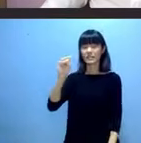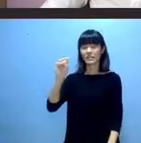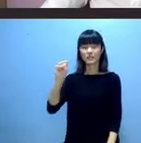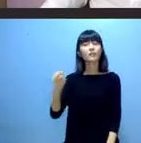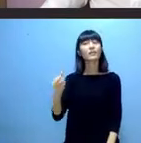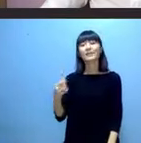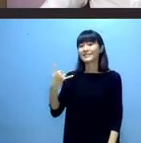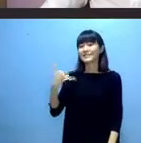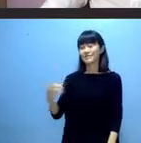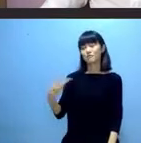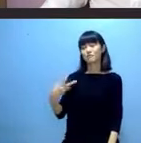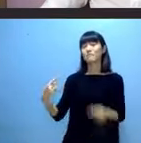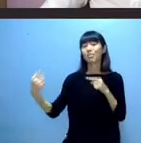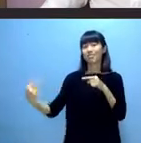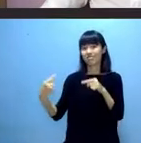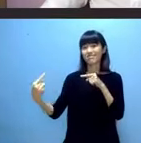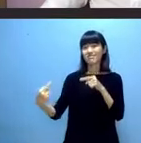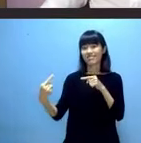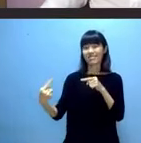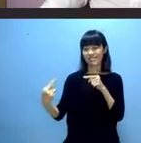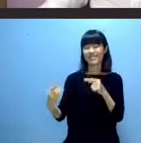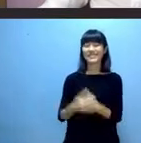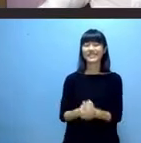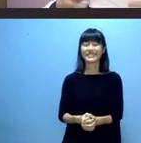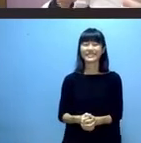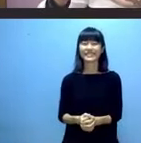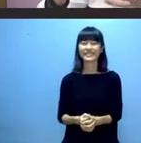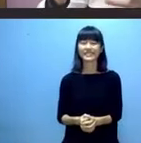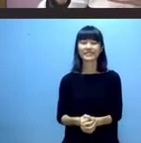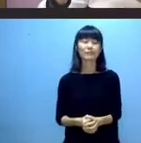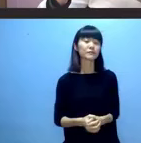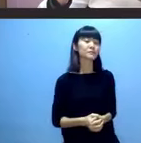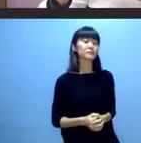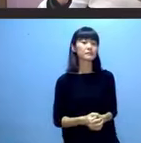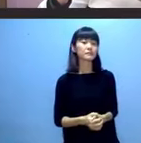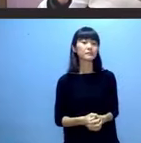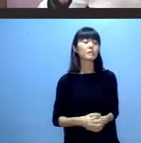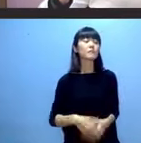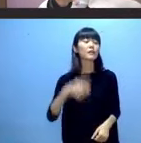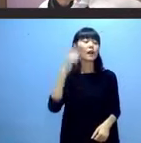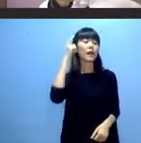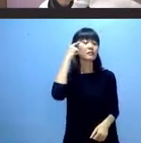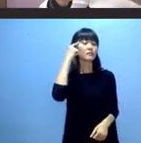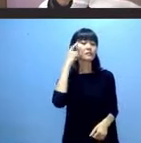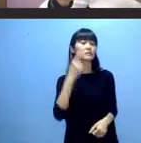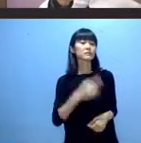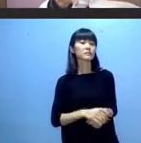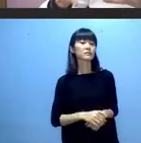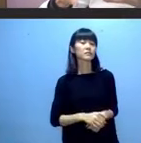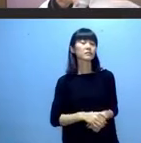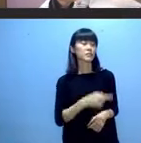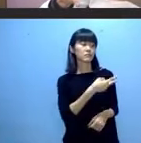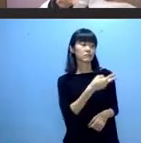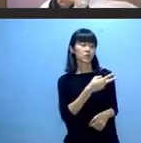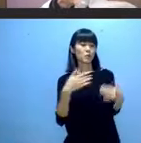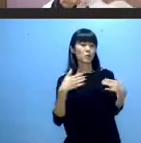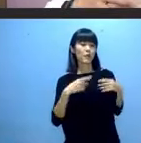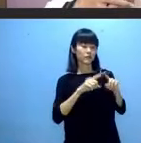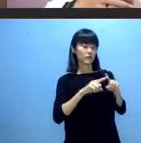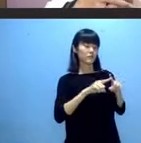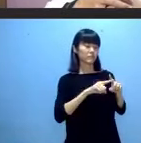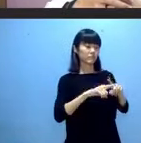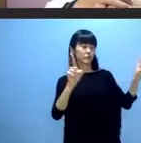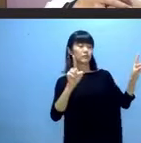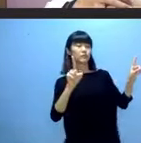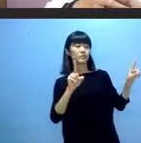and argument environment. No, I think the fact that you have contrasting personalities actually, generally speaking,